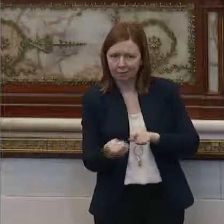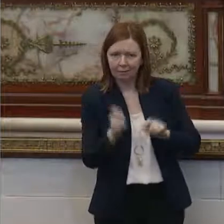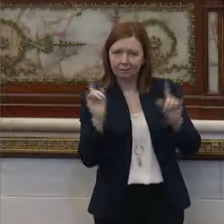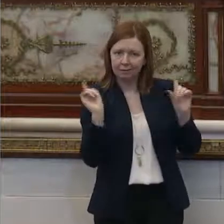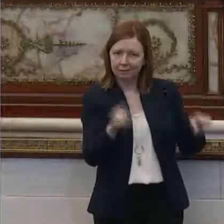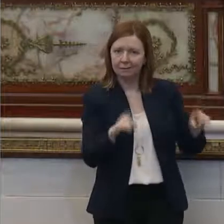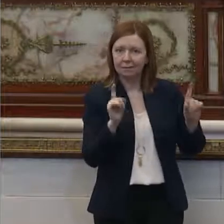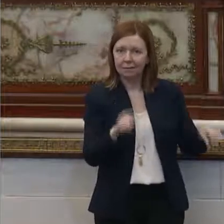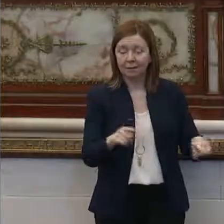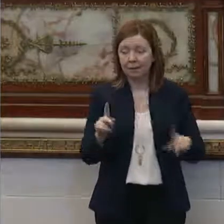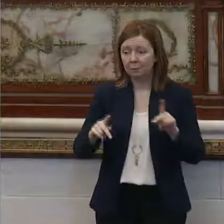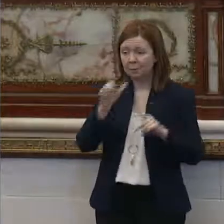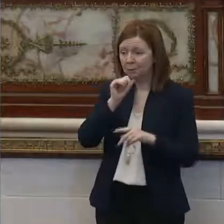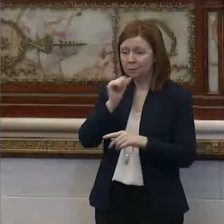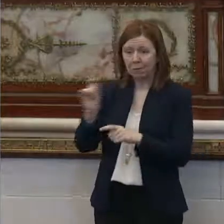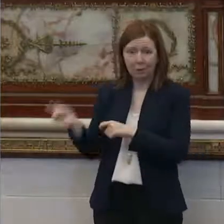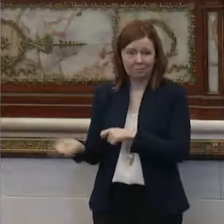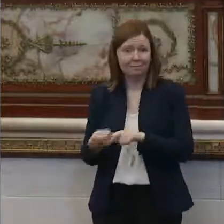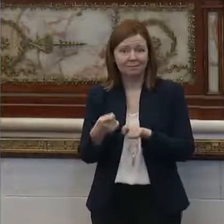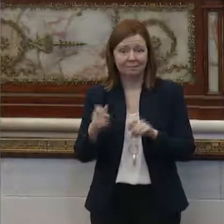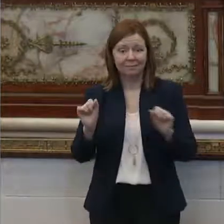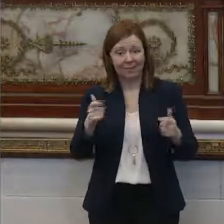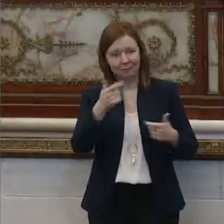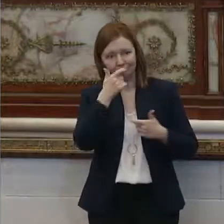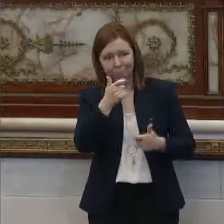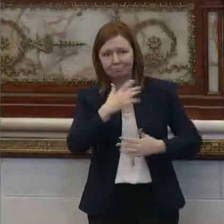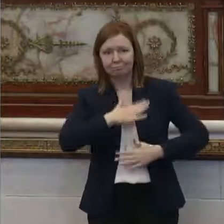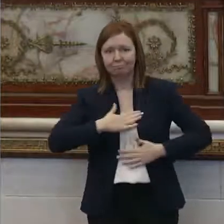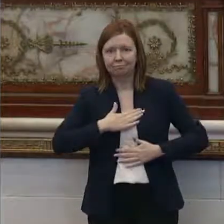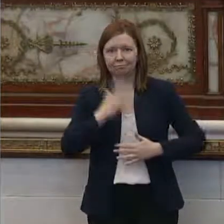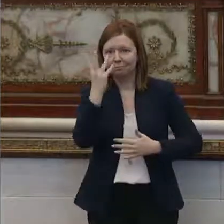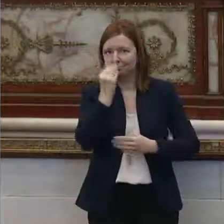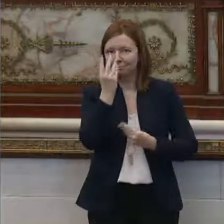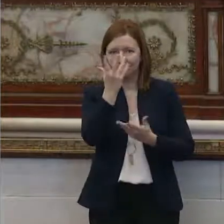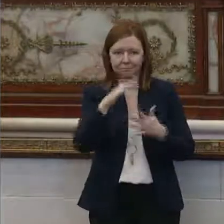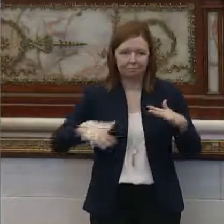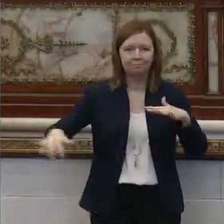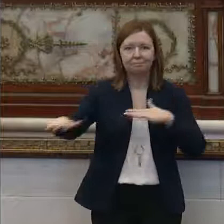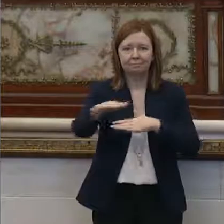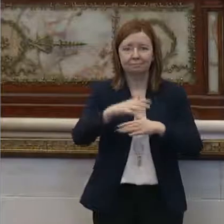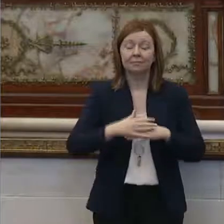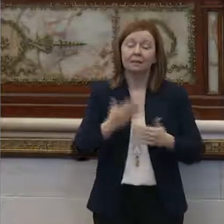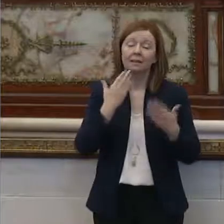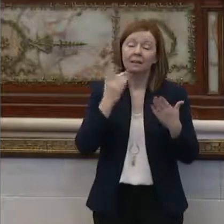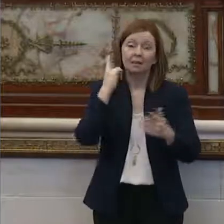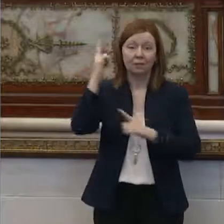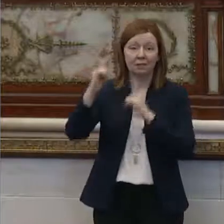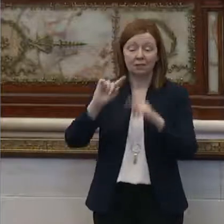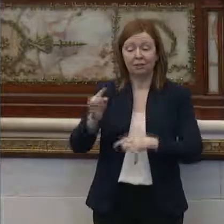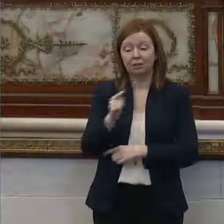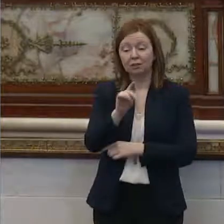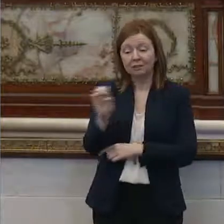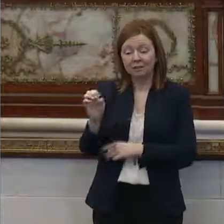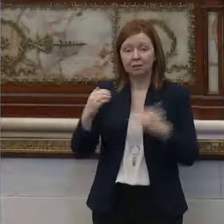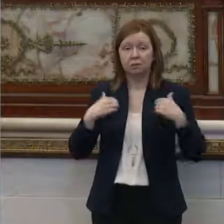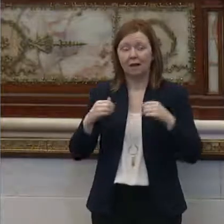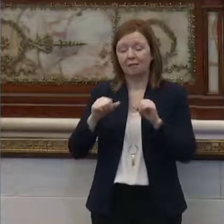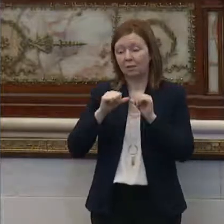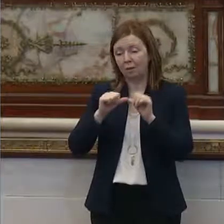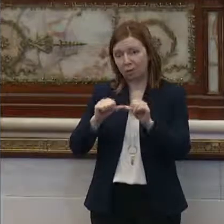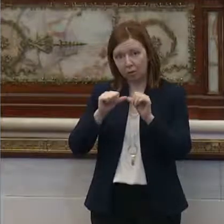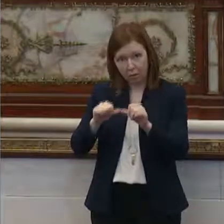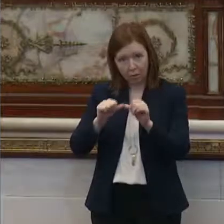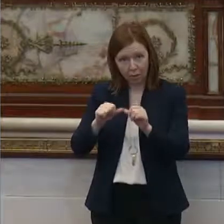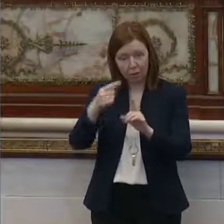non-golfers can enjoy the stunning natural beauty the course offers. Thank you for considering First Tee to have a long-term lease to run